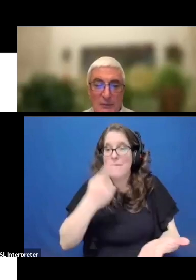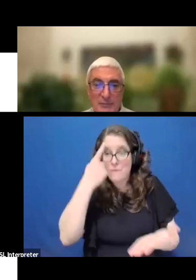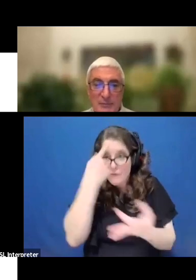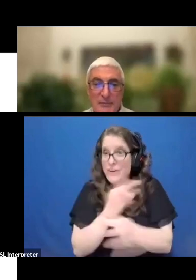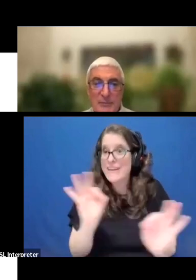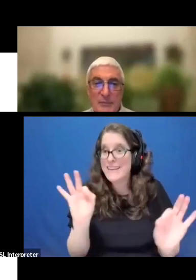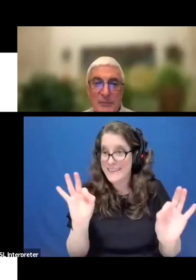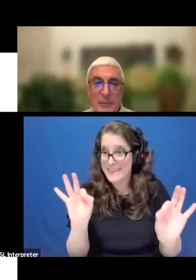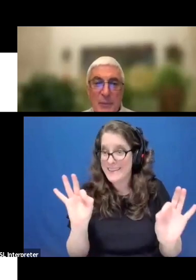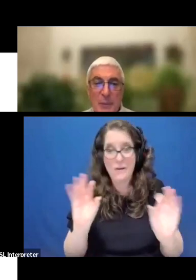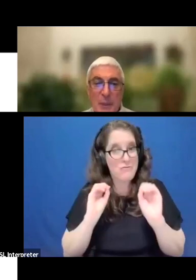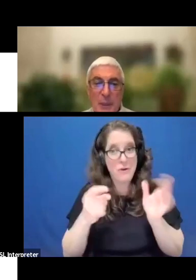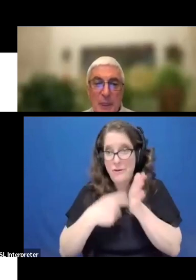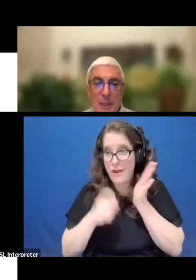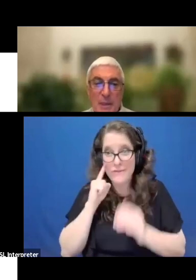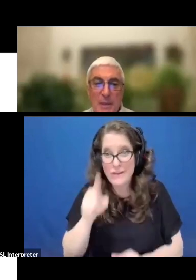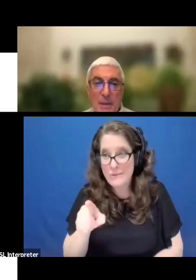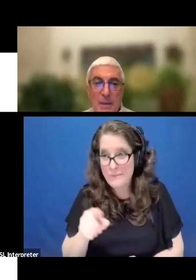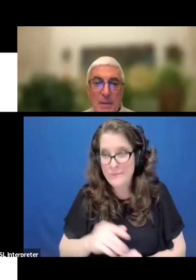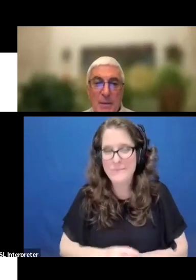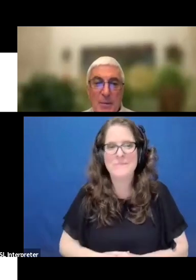please.